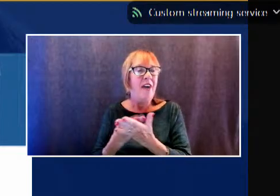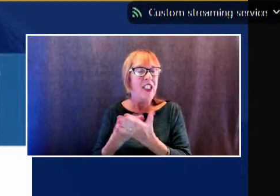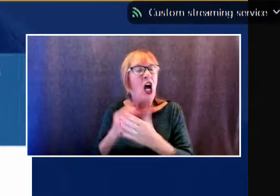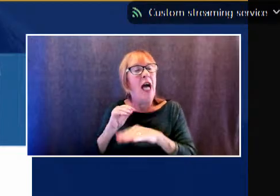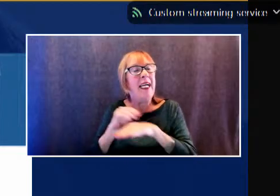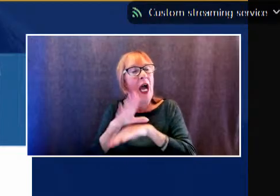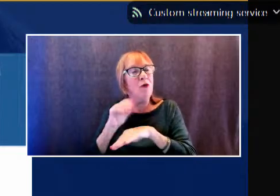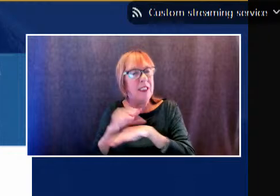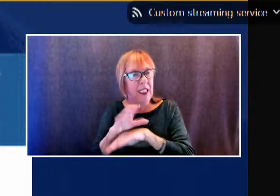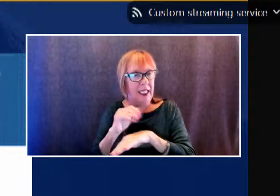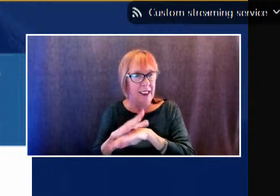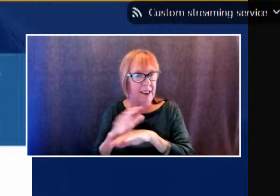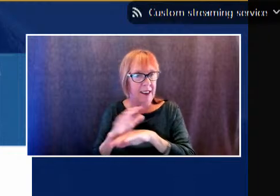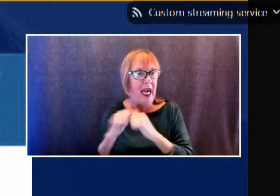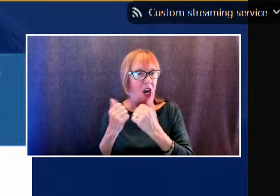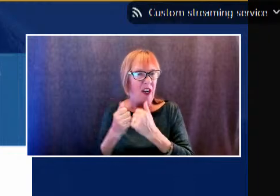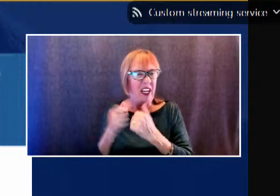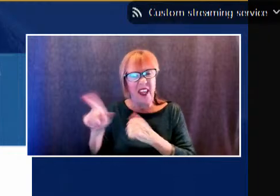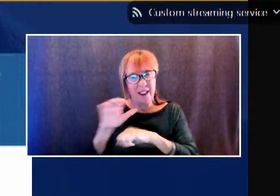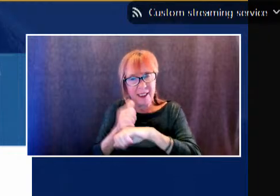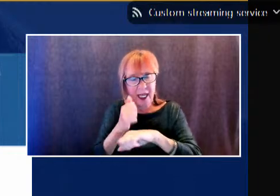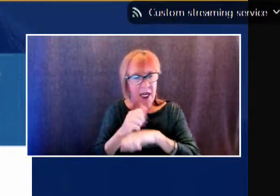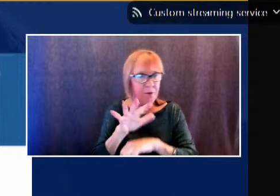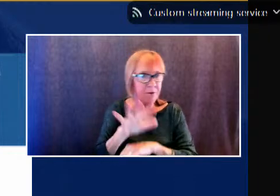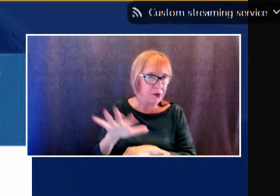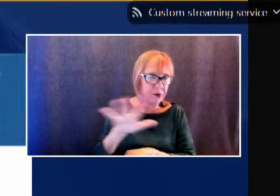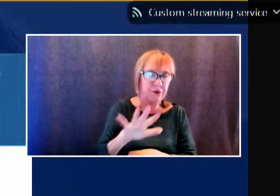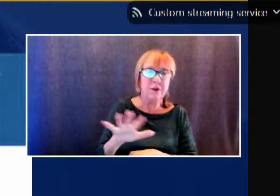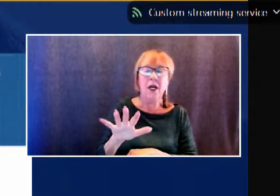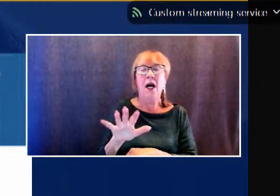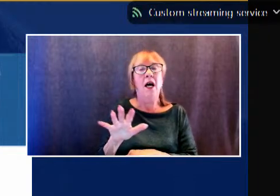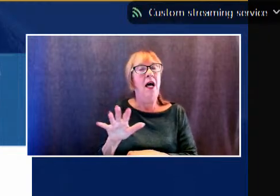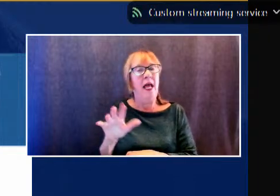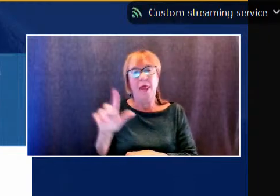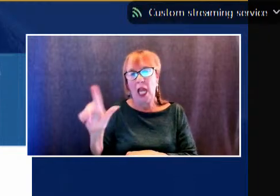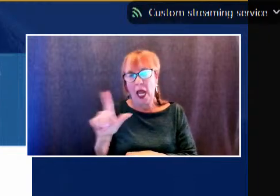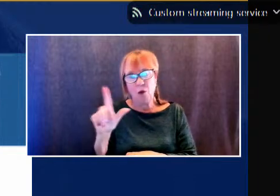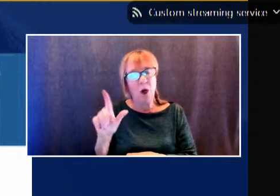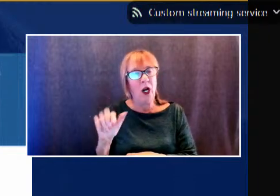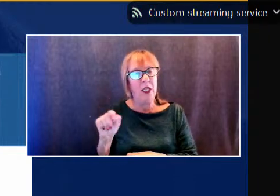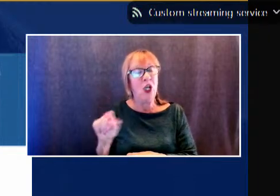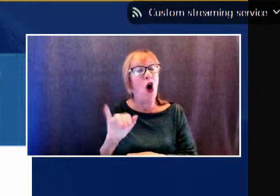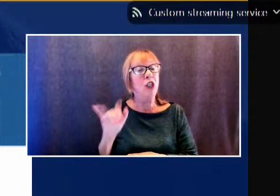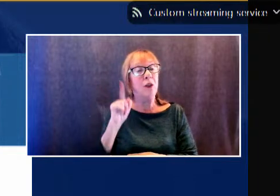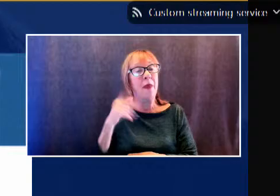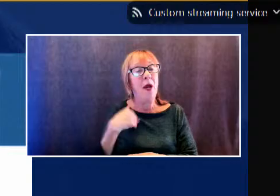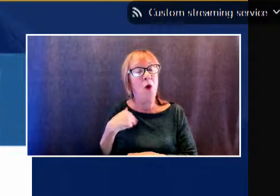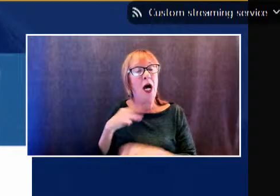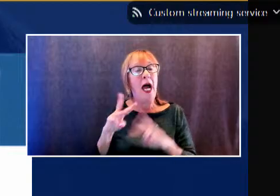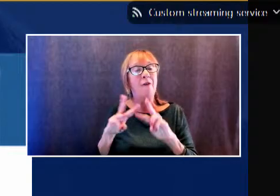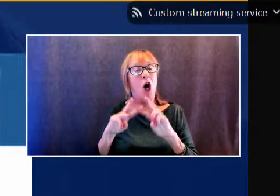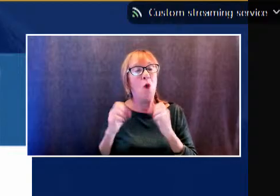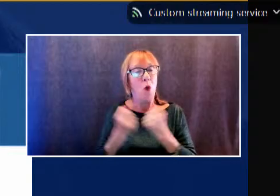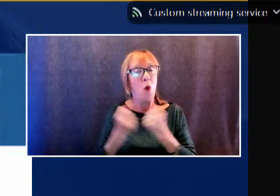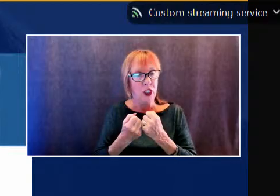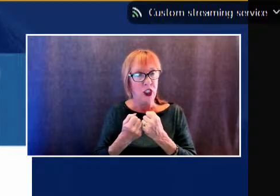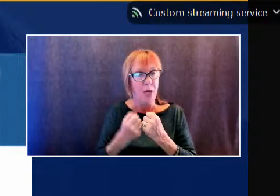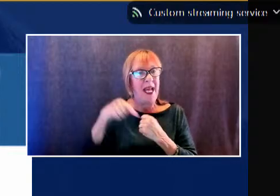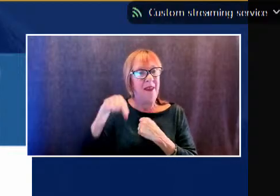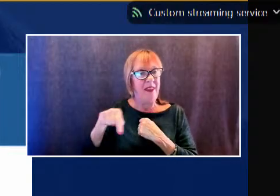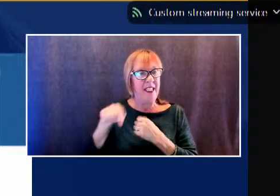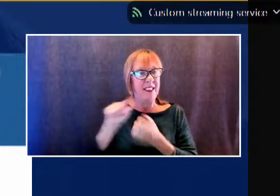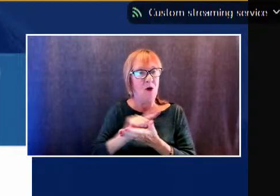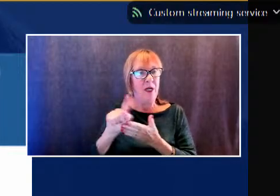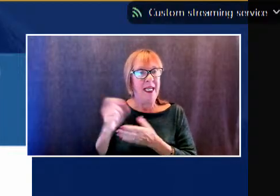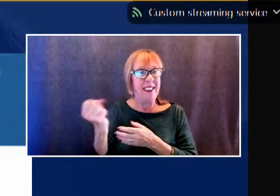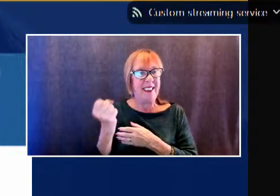in Altadena. They'll also be participating in a community workshop on Saturday, this Saturday from 10